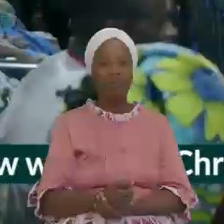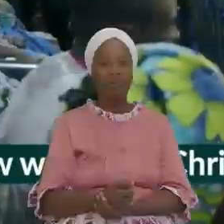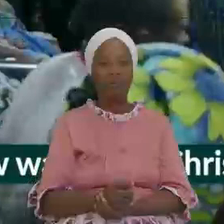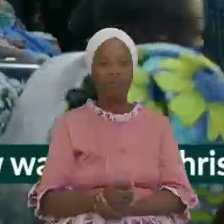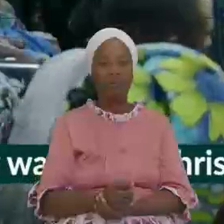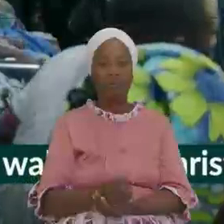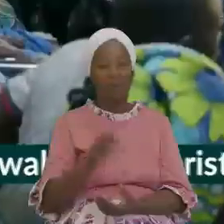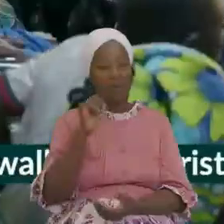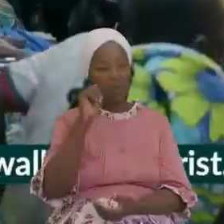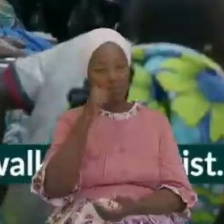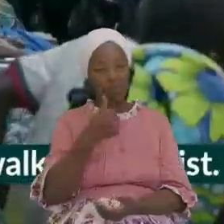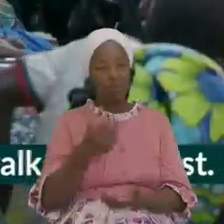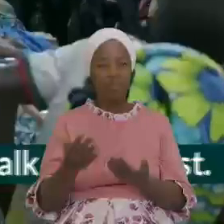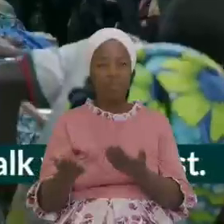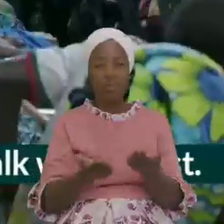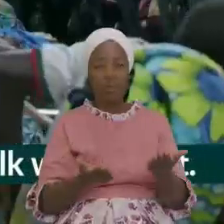Tomorrow here,